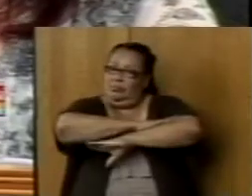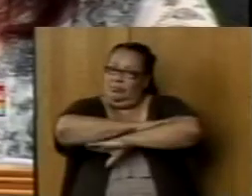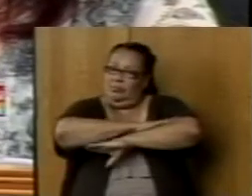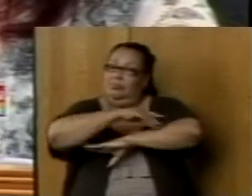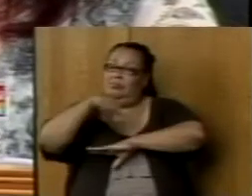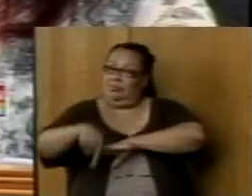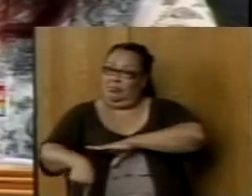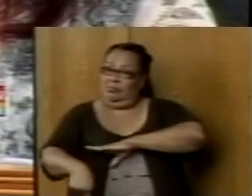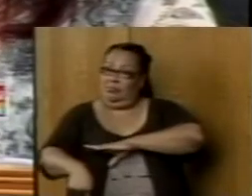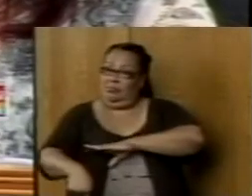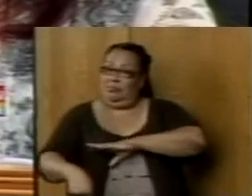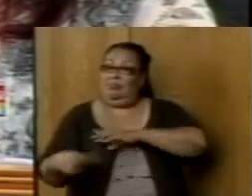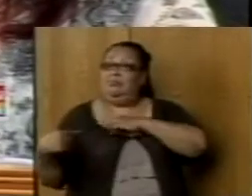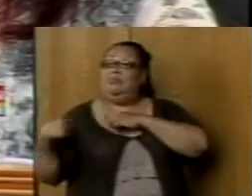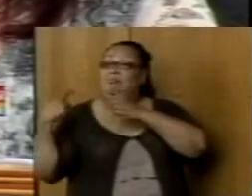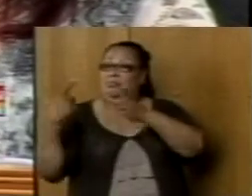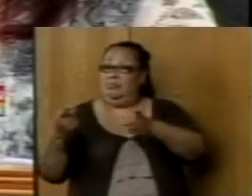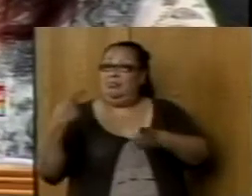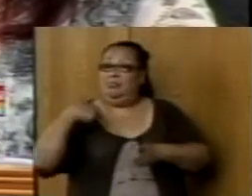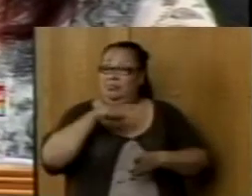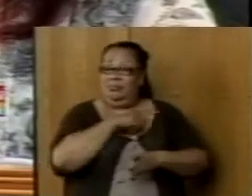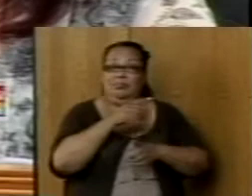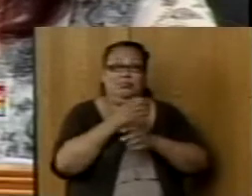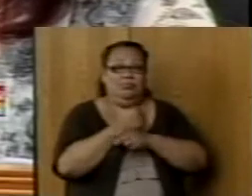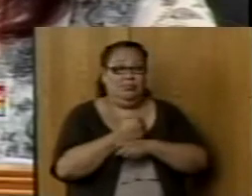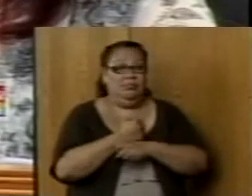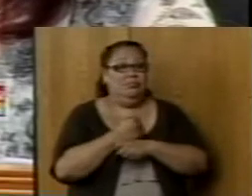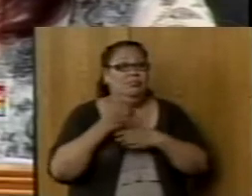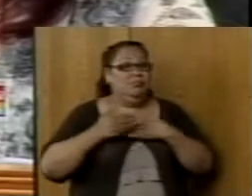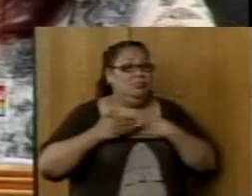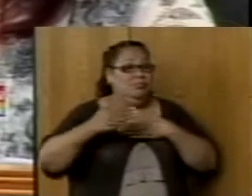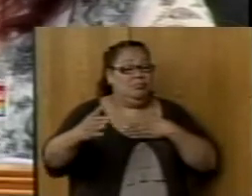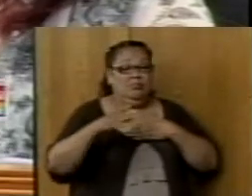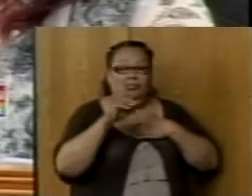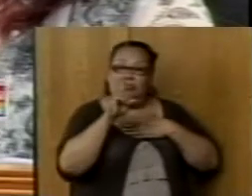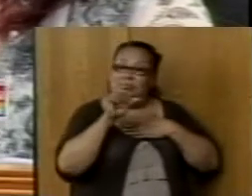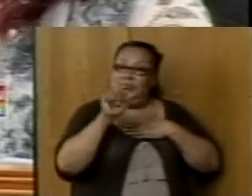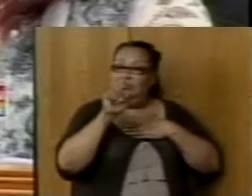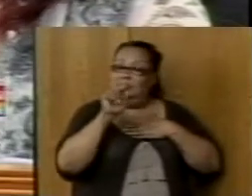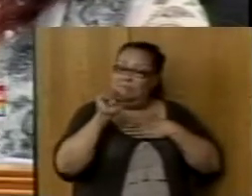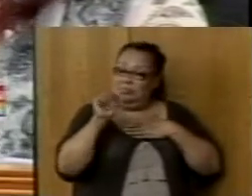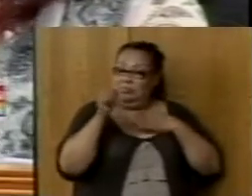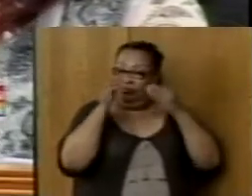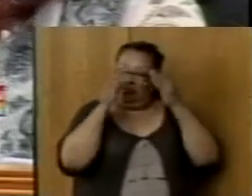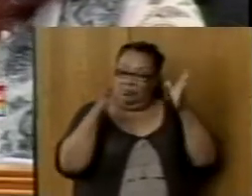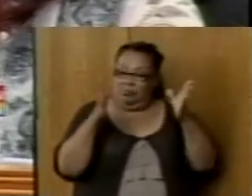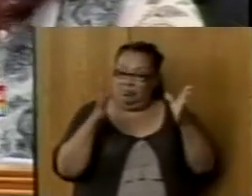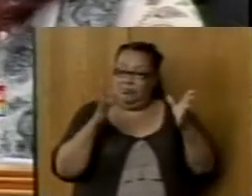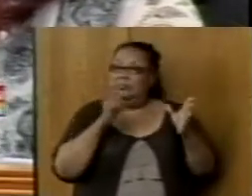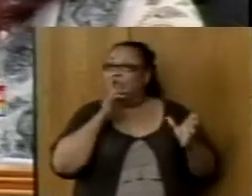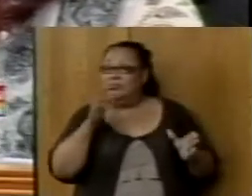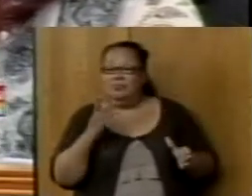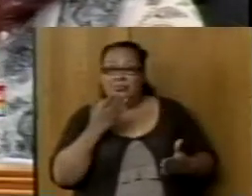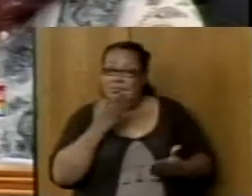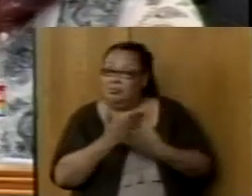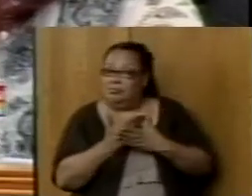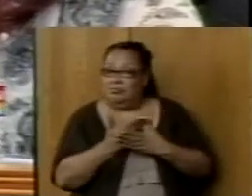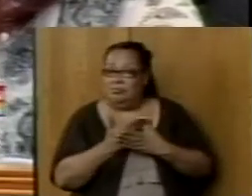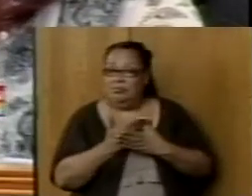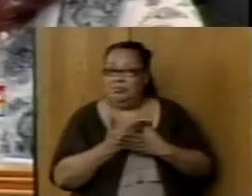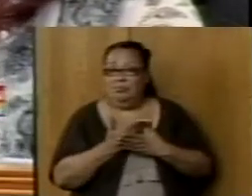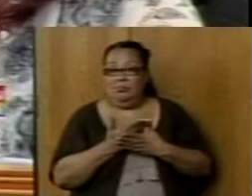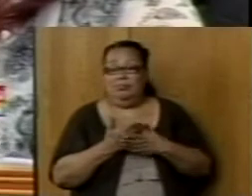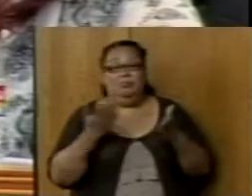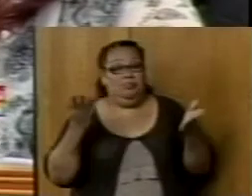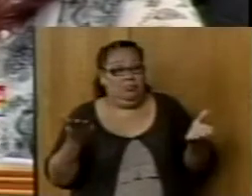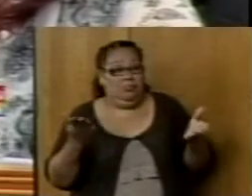this item until we can get further data and information. I know it's not going to be good, but we